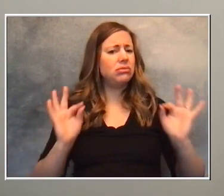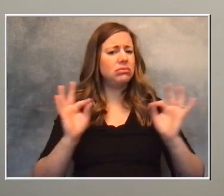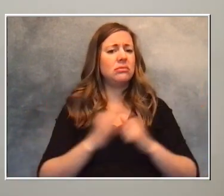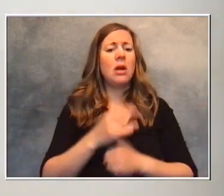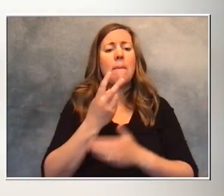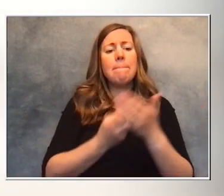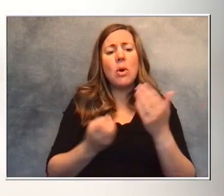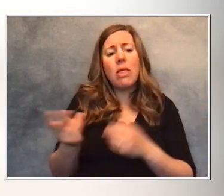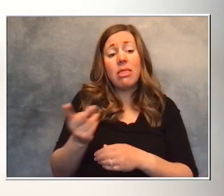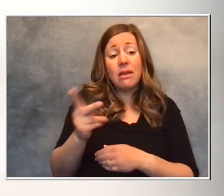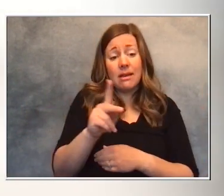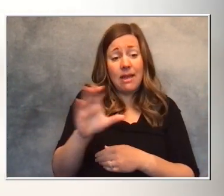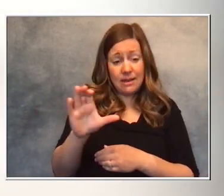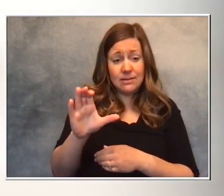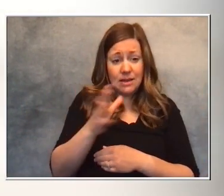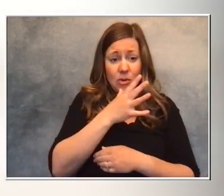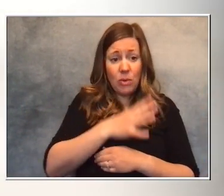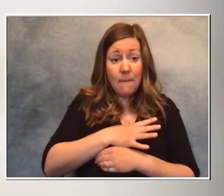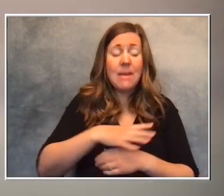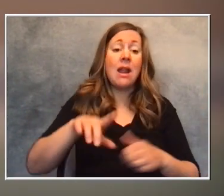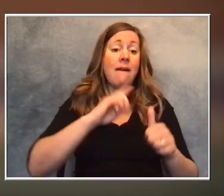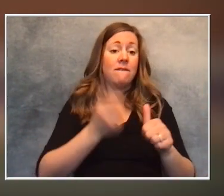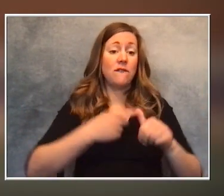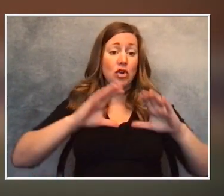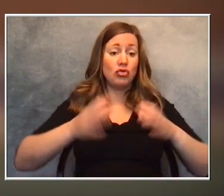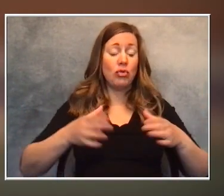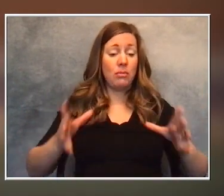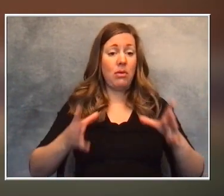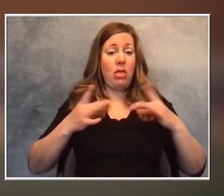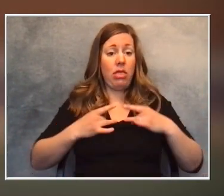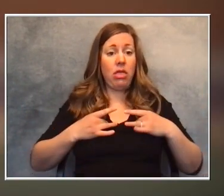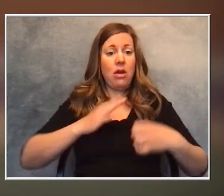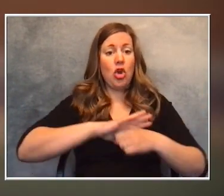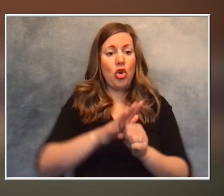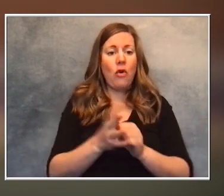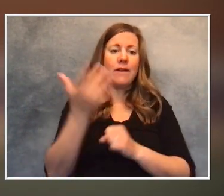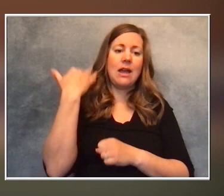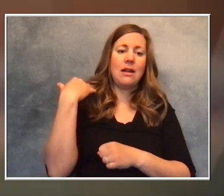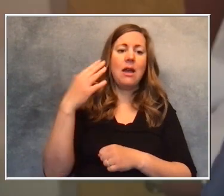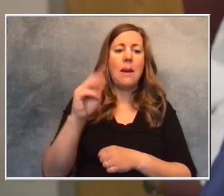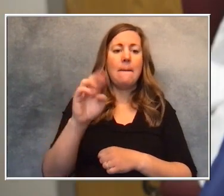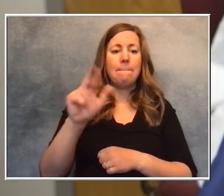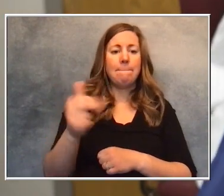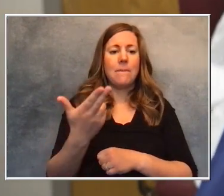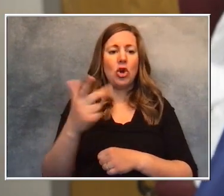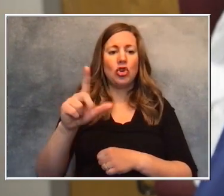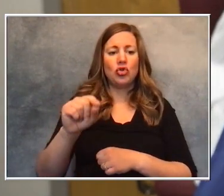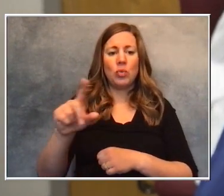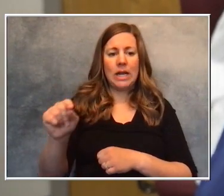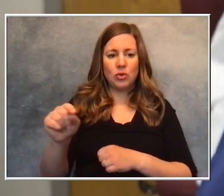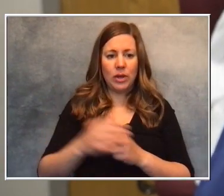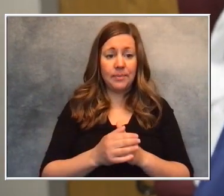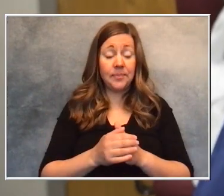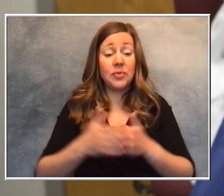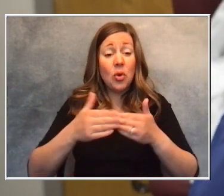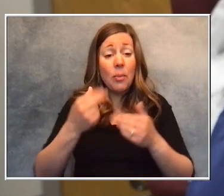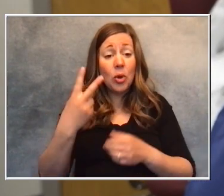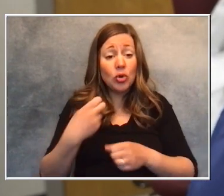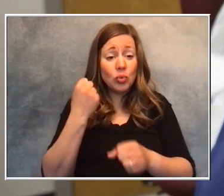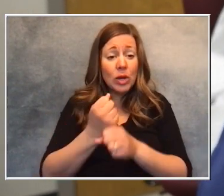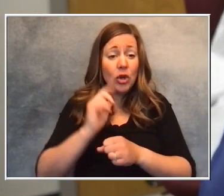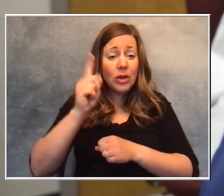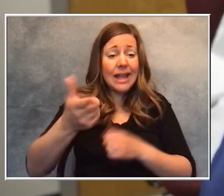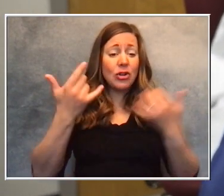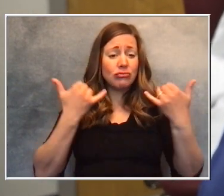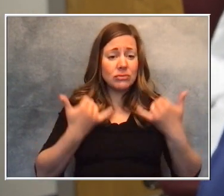were among the first wave of Americans to catch COVID in March of 2020. And almost 2 years later, they're still sick.